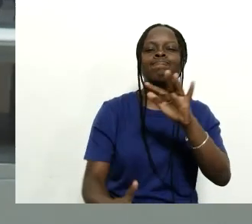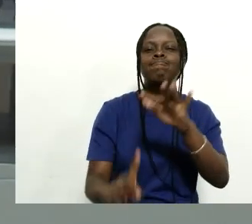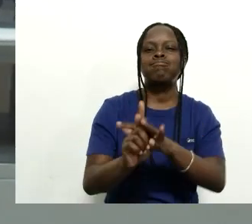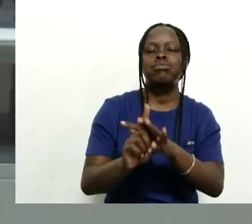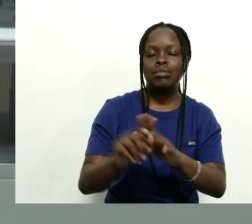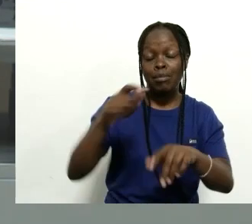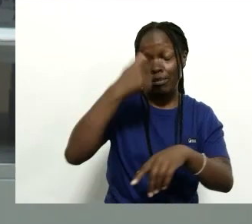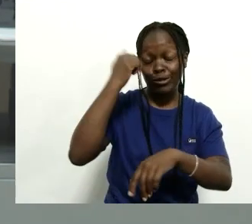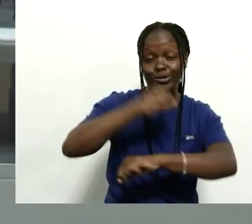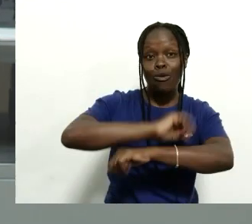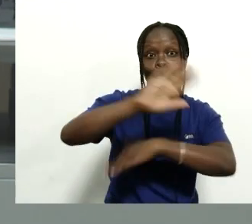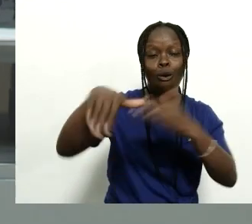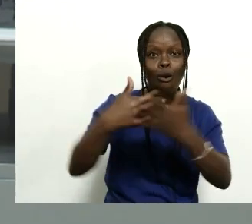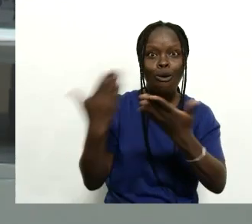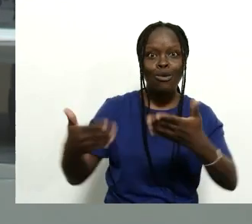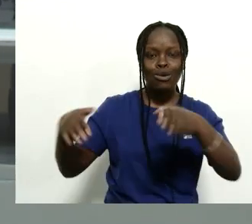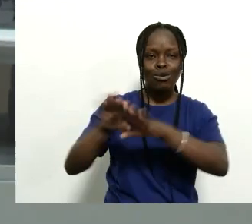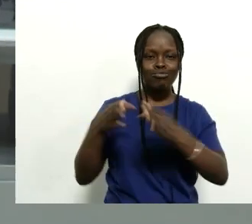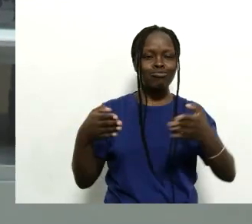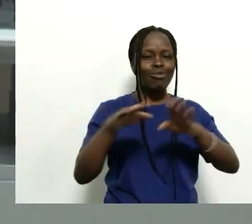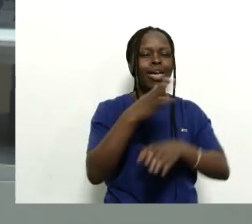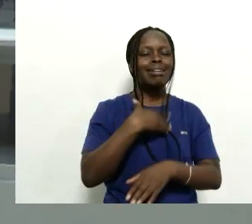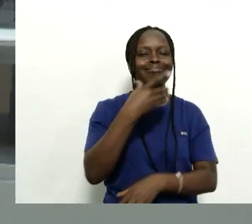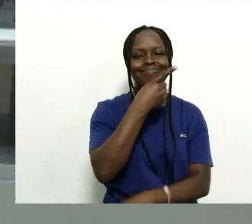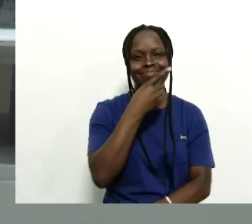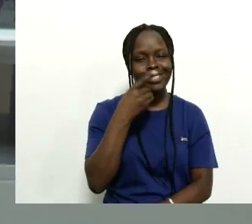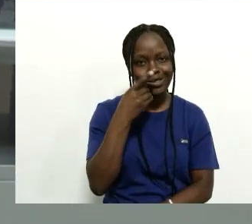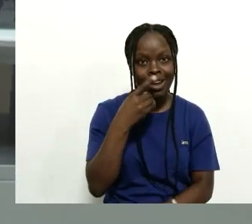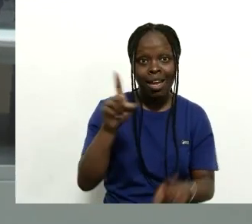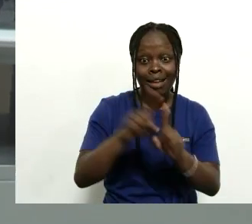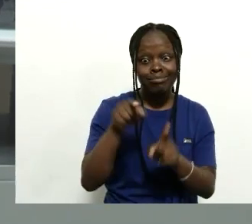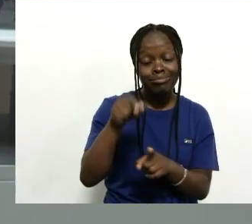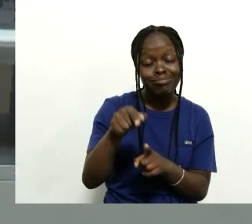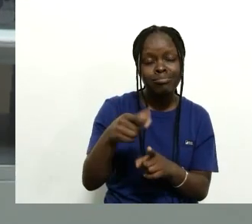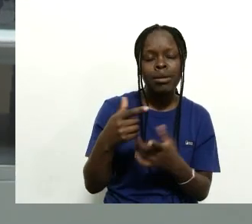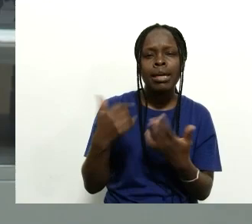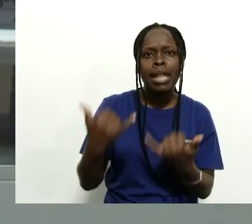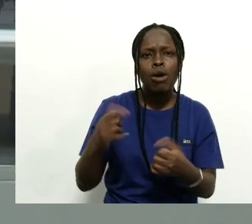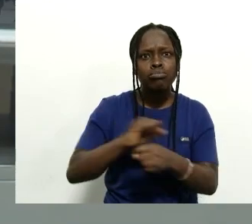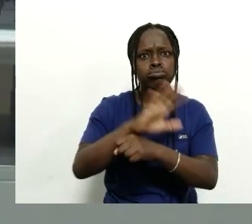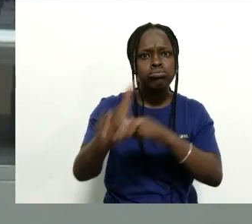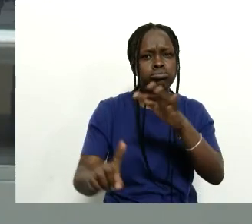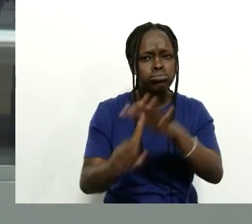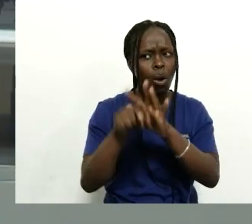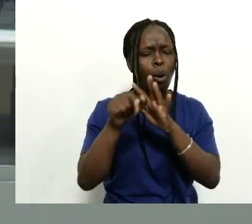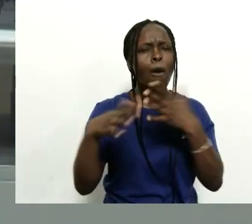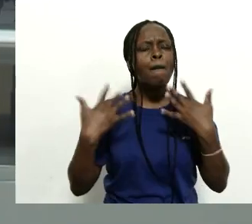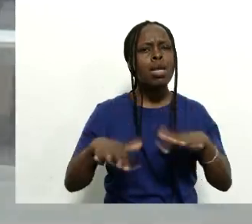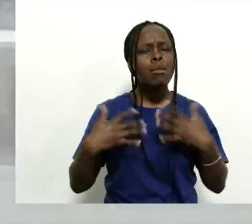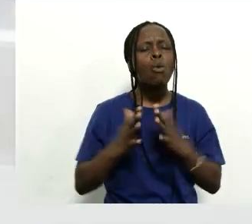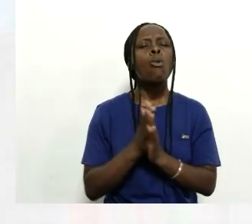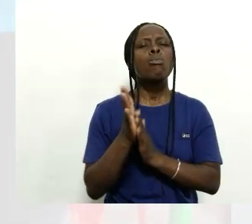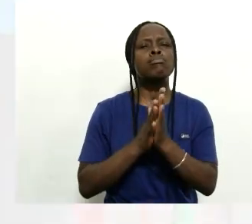by a drought in many of the focus counties. As a result, the pandemic became a key catalyst for the adoption of hybrid learning in